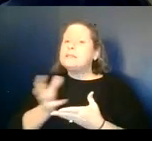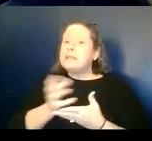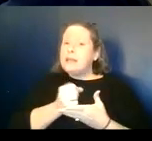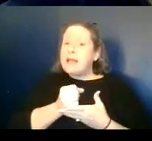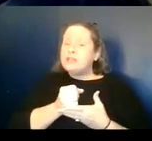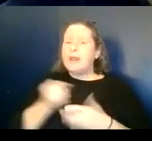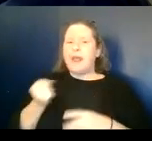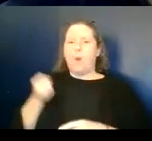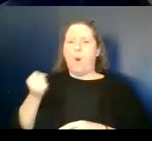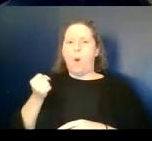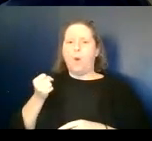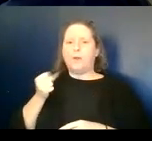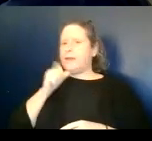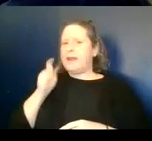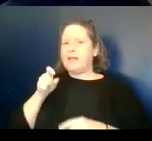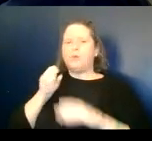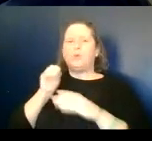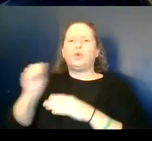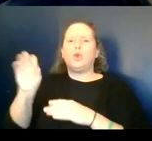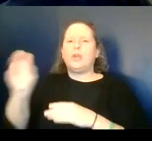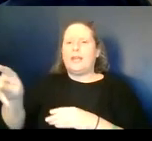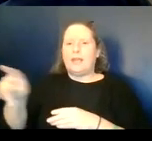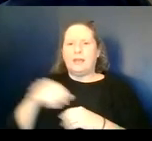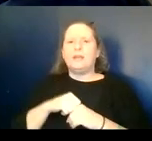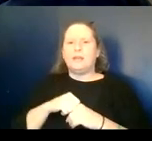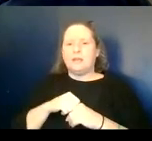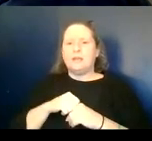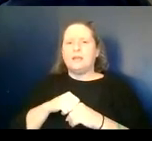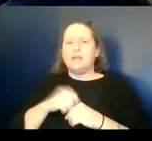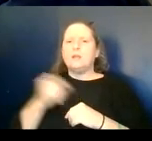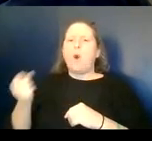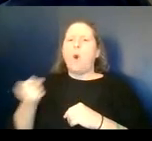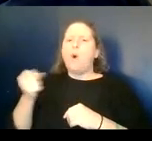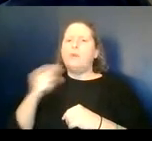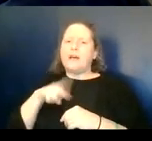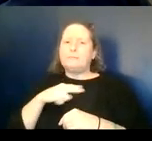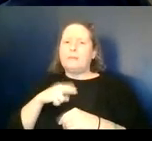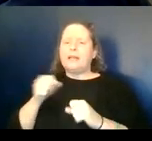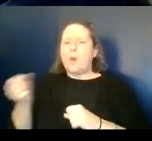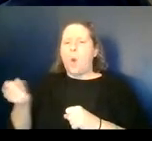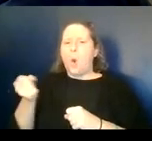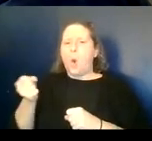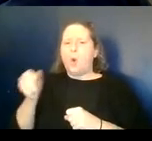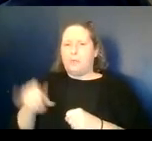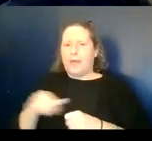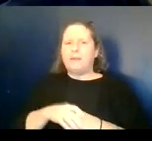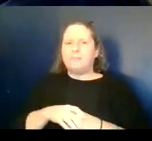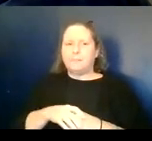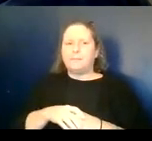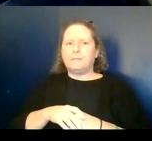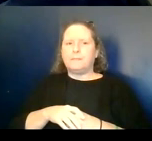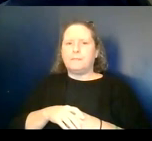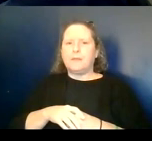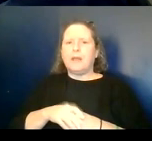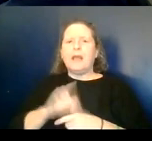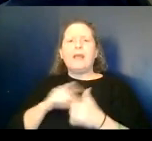So you can kind of like wait on it, you can hold it, is what I think the correct term is. You can make that decision